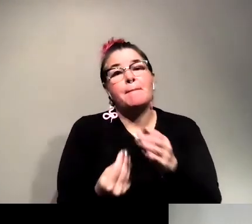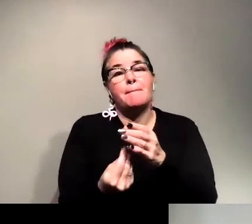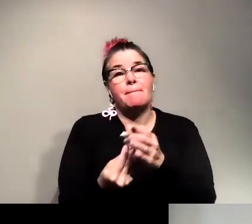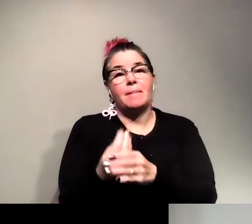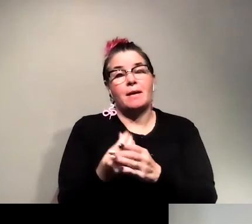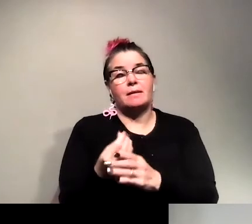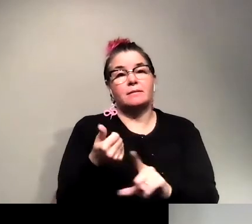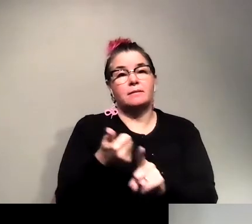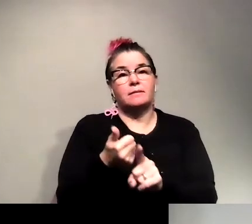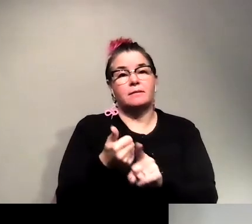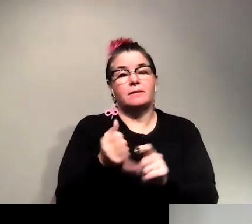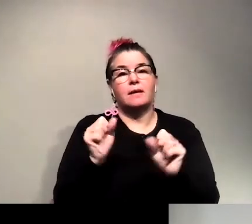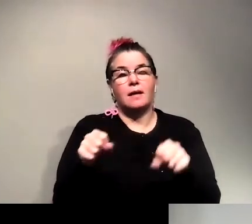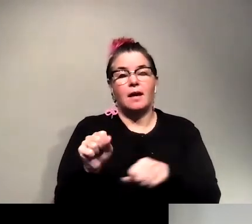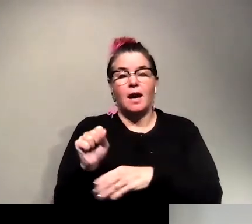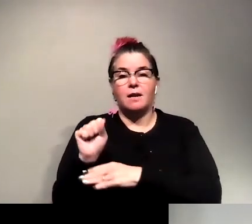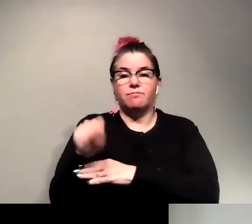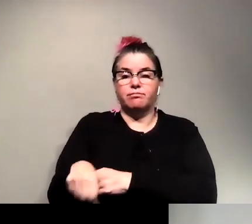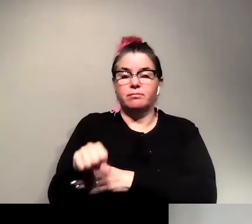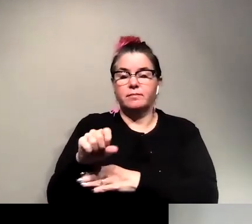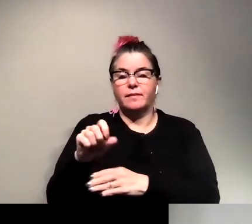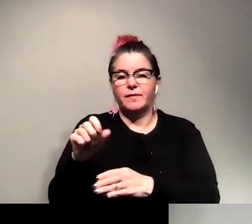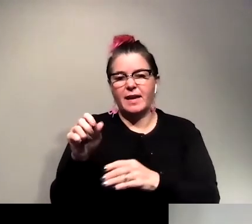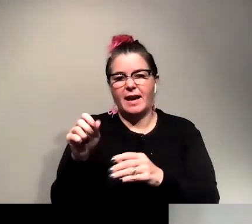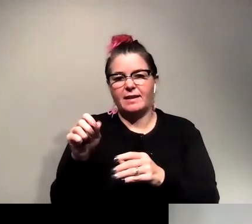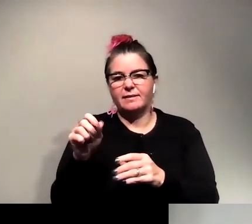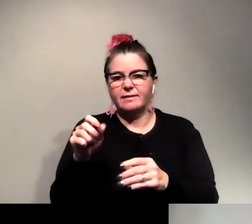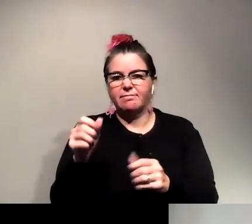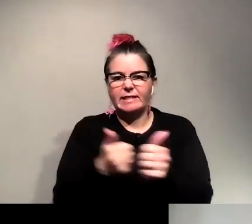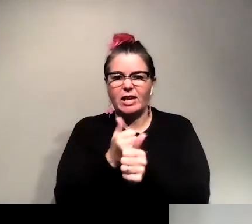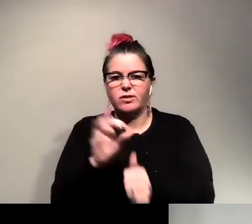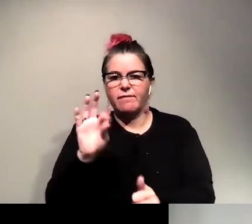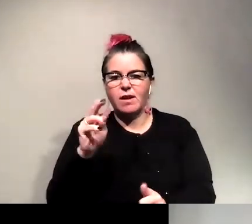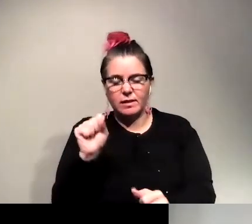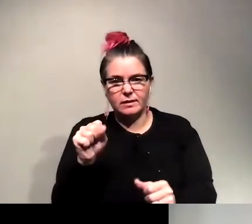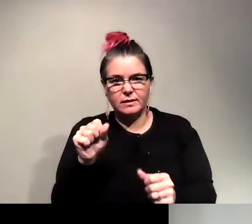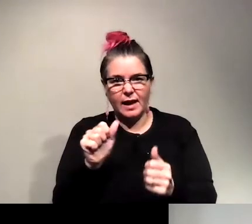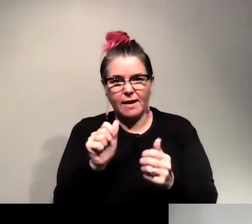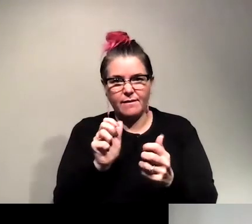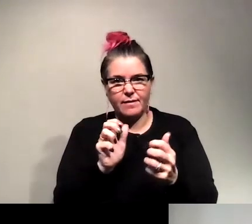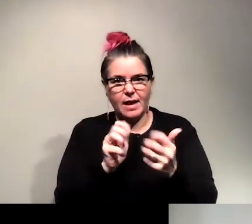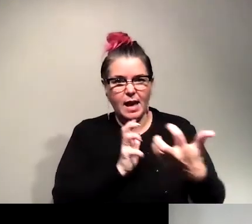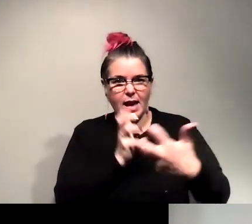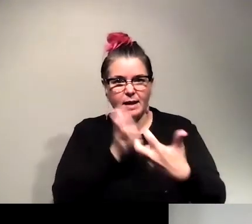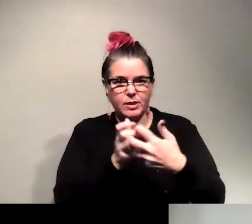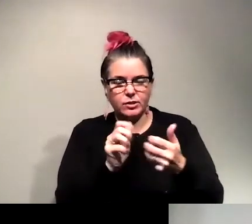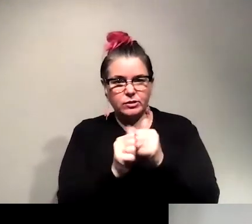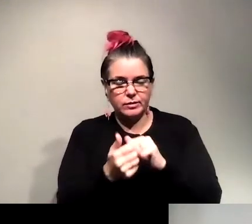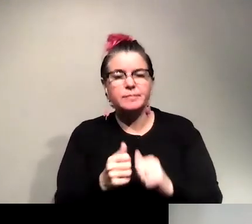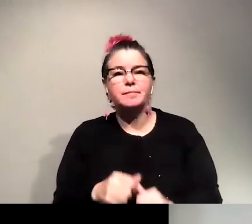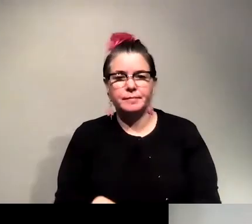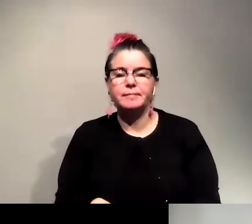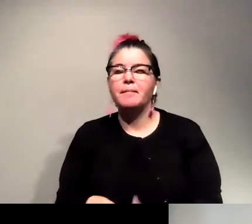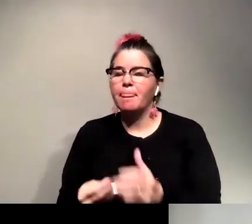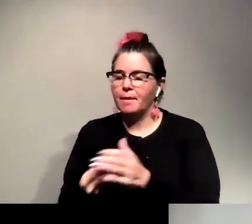effects of detrimental fungus? So yeah, oh my gosh, plants actually have a lot of